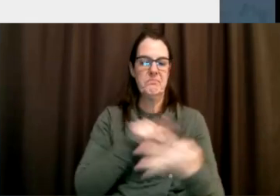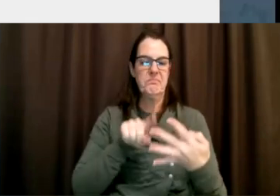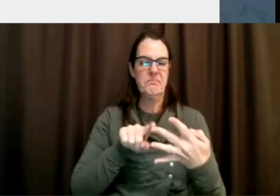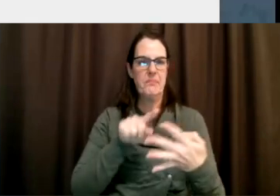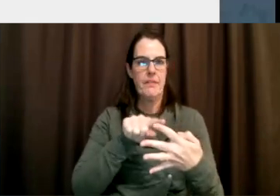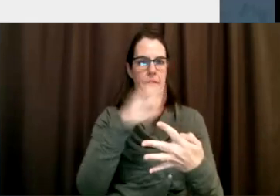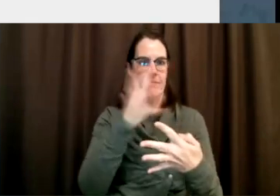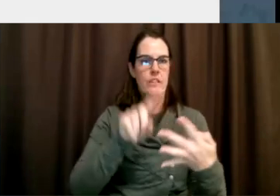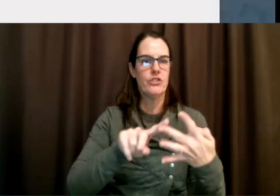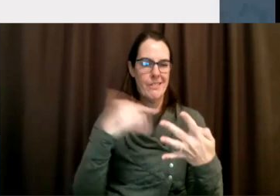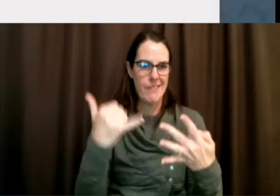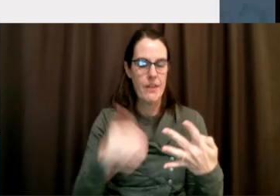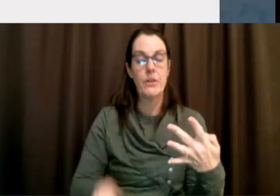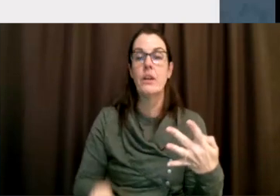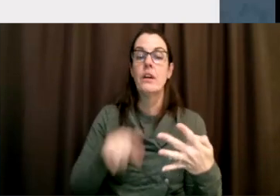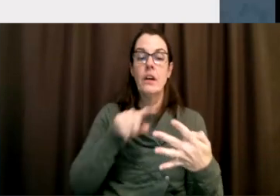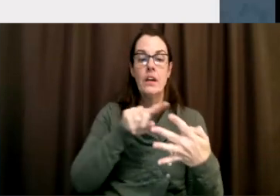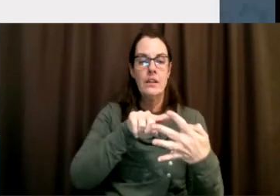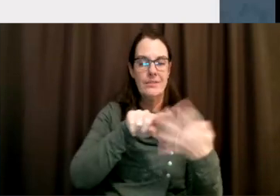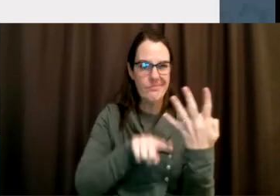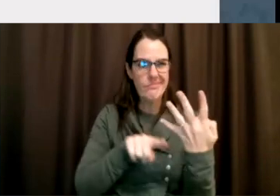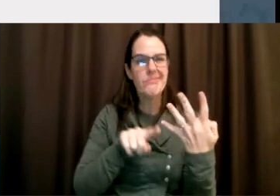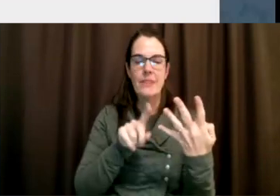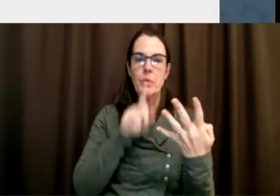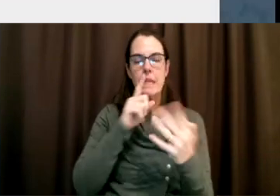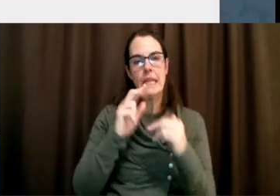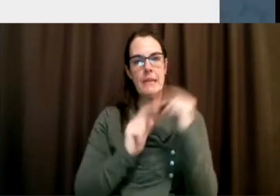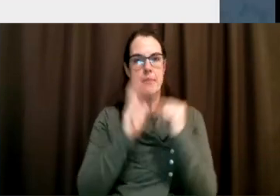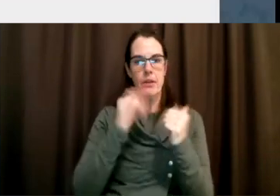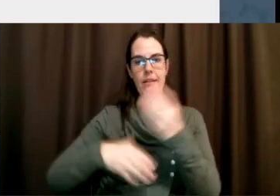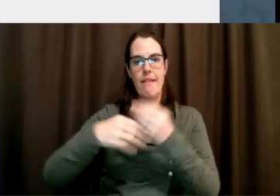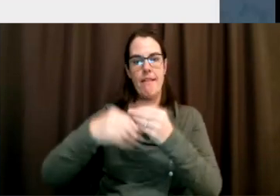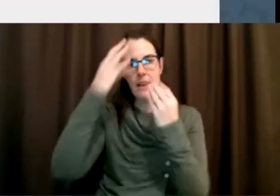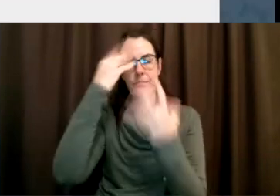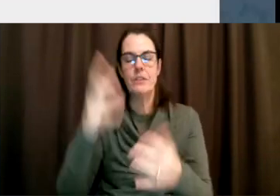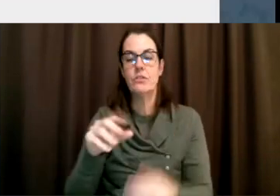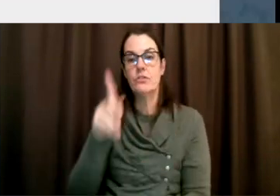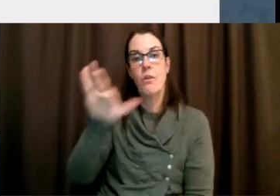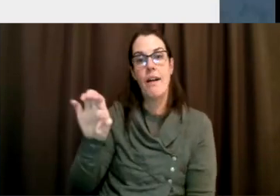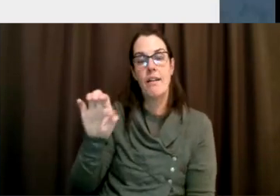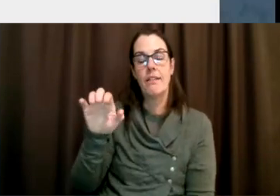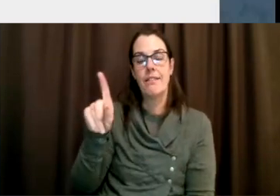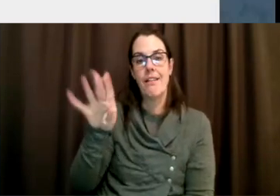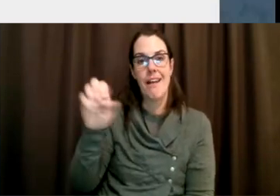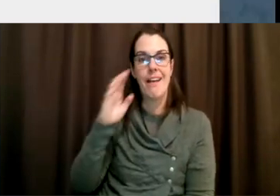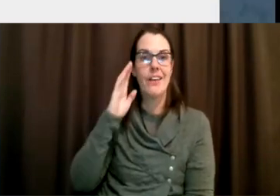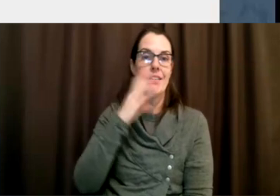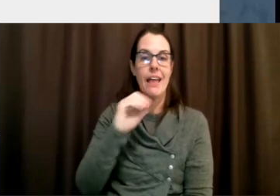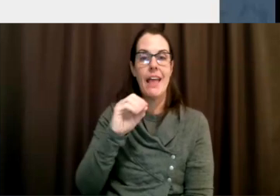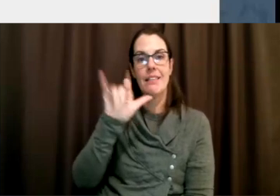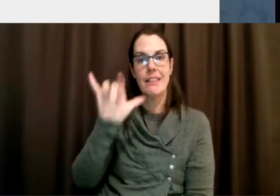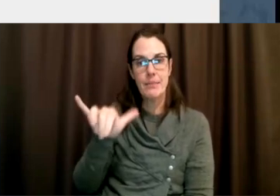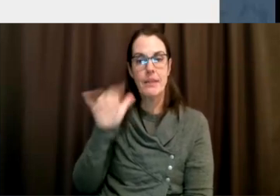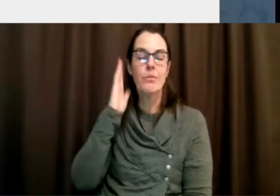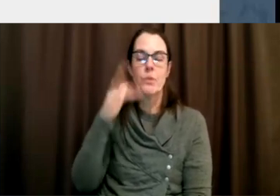These sessions do build upon one another, and so Kyle and Libby are going to be briefly referencing some of the content we covered in